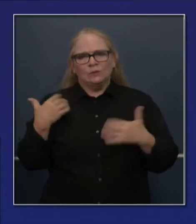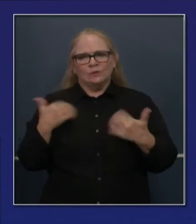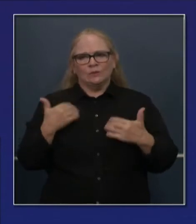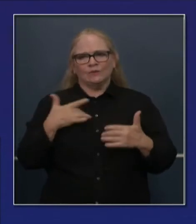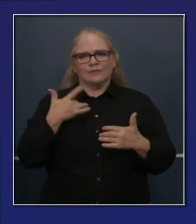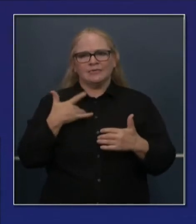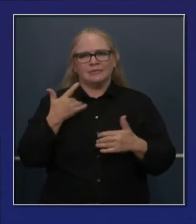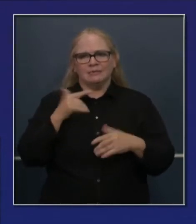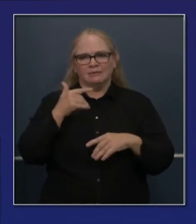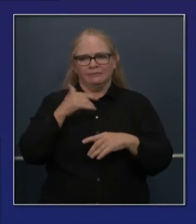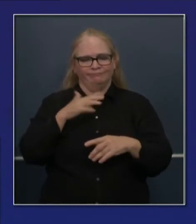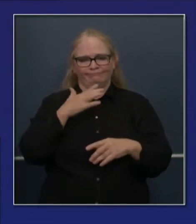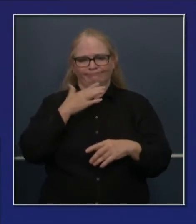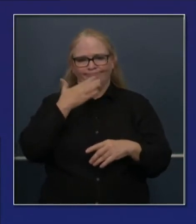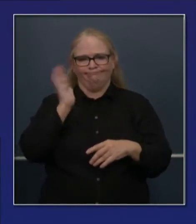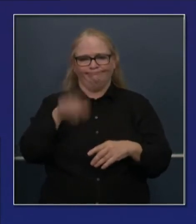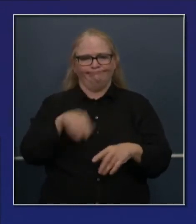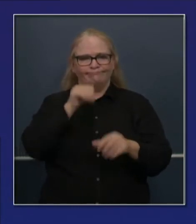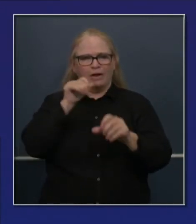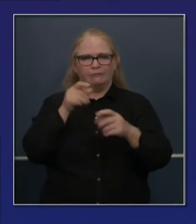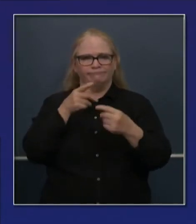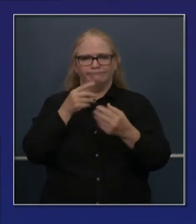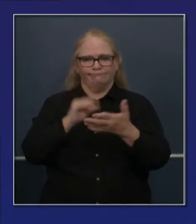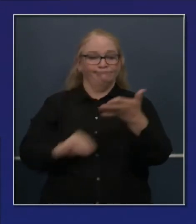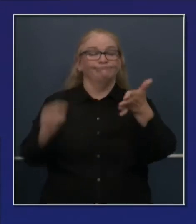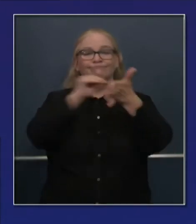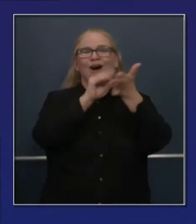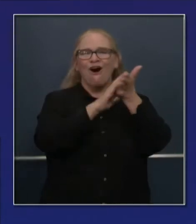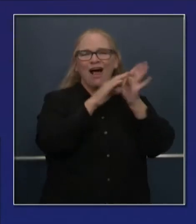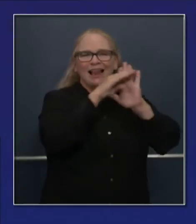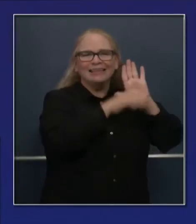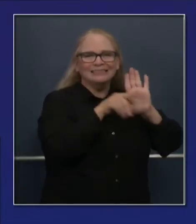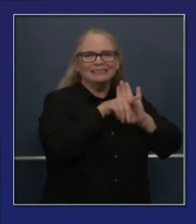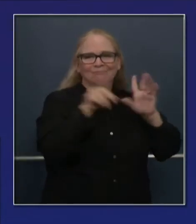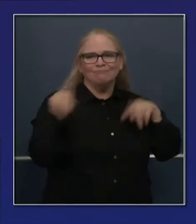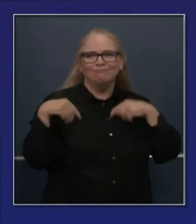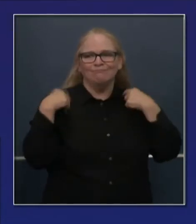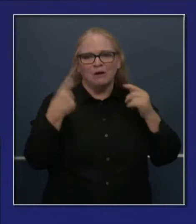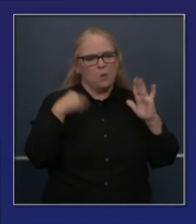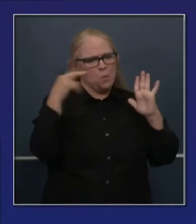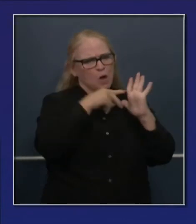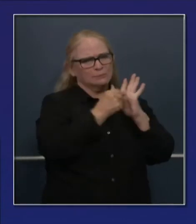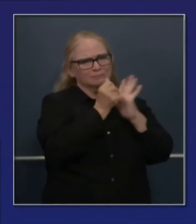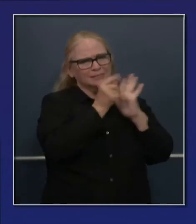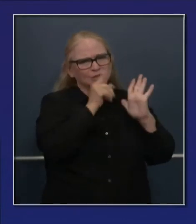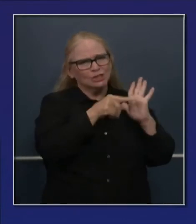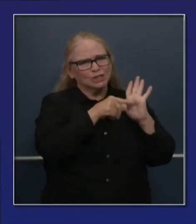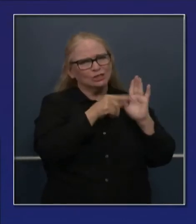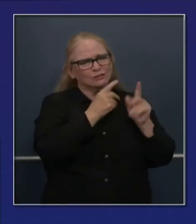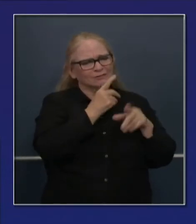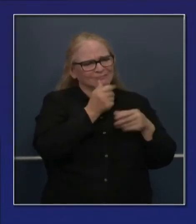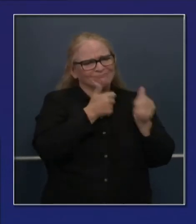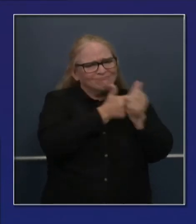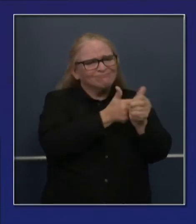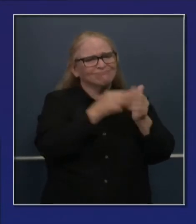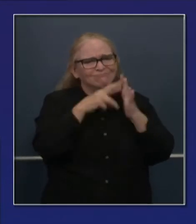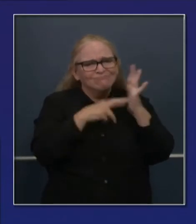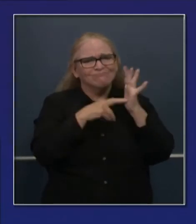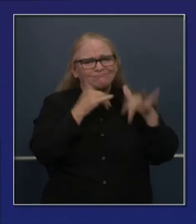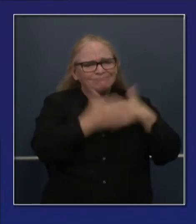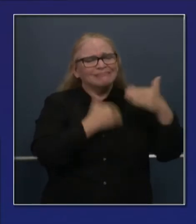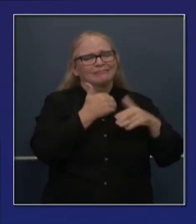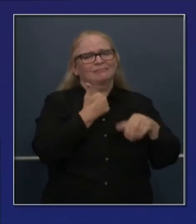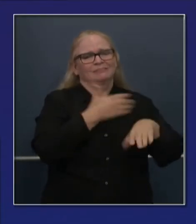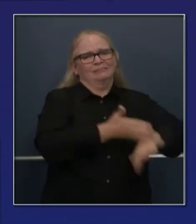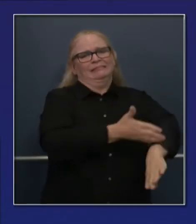also update you on those new counties that have entered on our monitoring list, and one county in particular